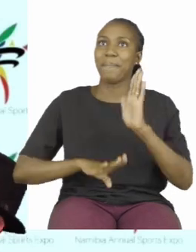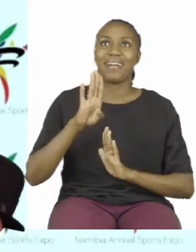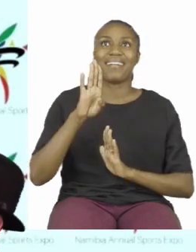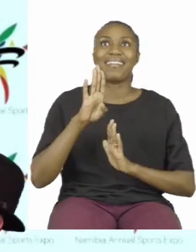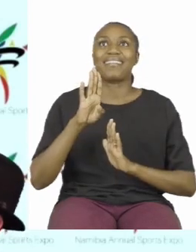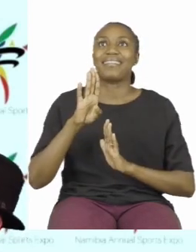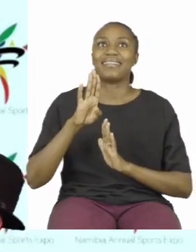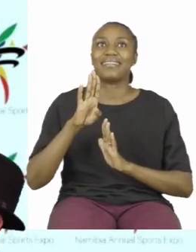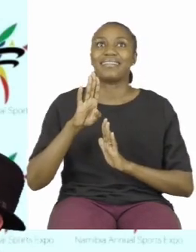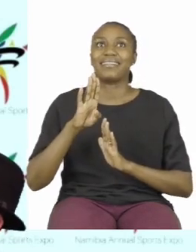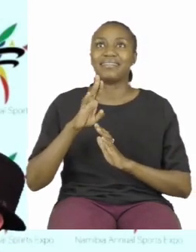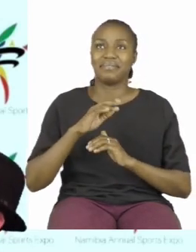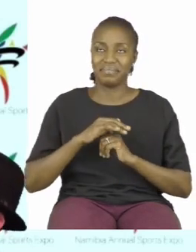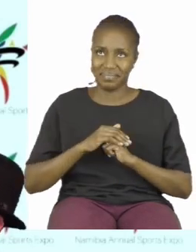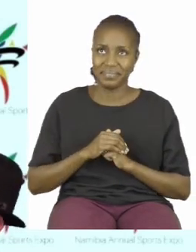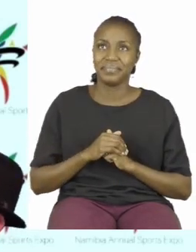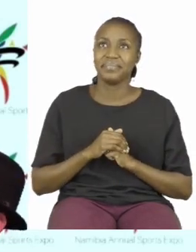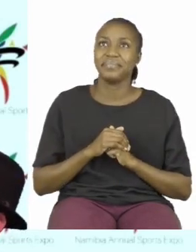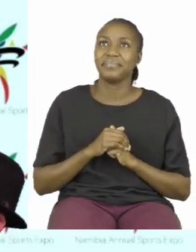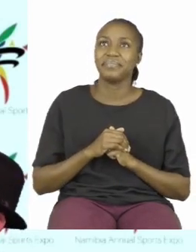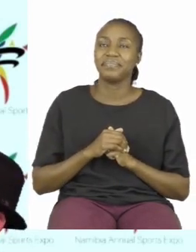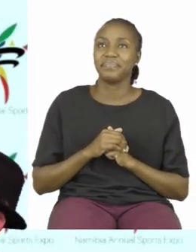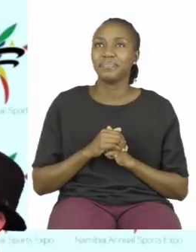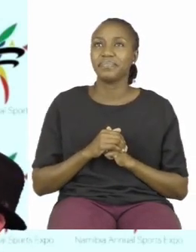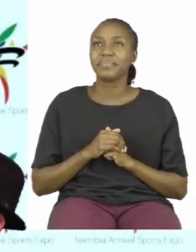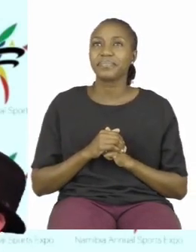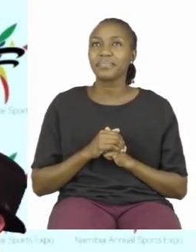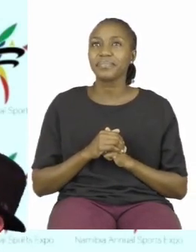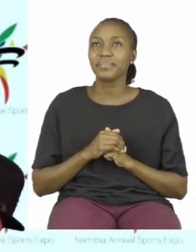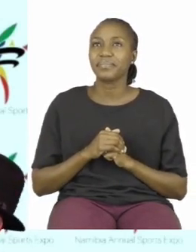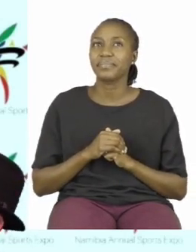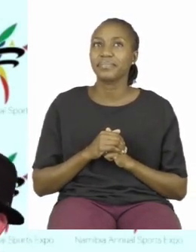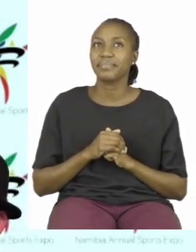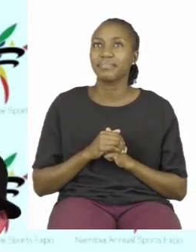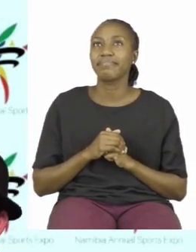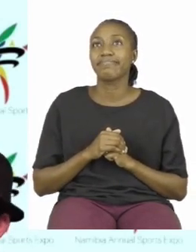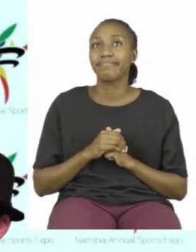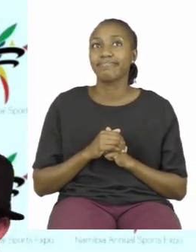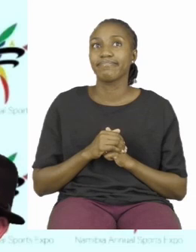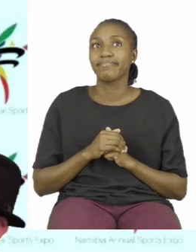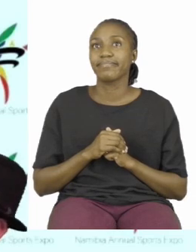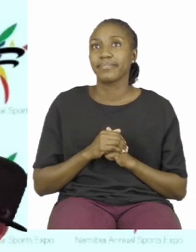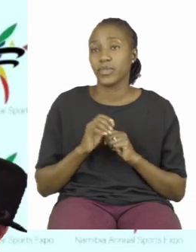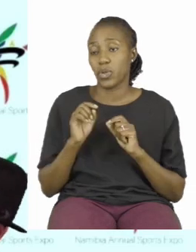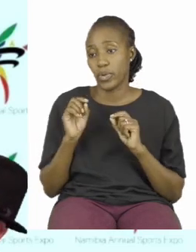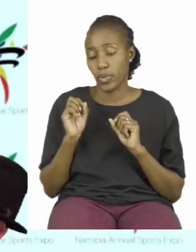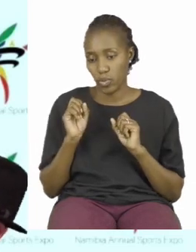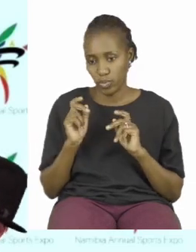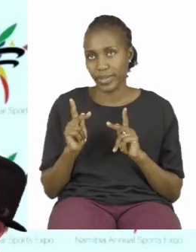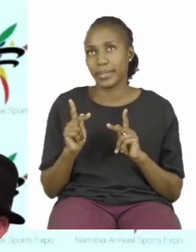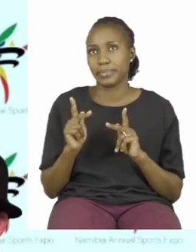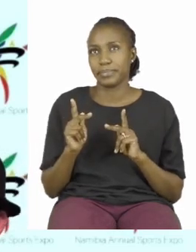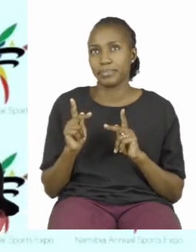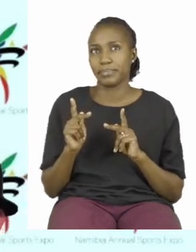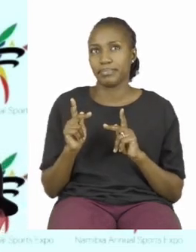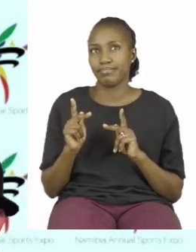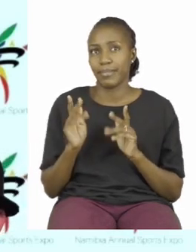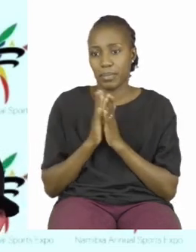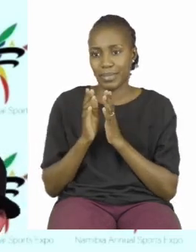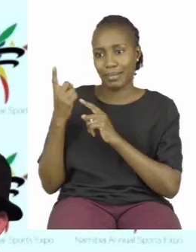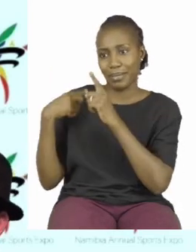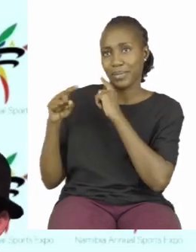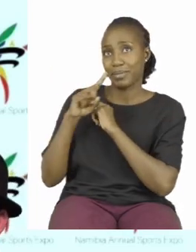some light at the end of the tunnel on what we are busy with. Yes. So to come back to your current question, can you just